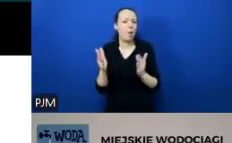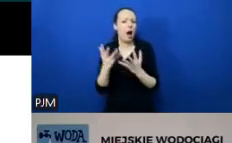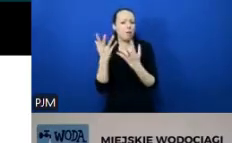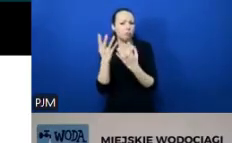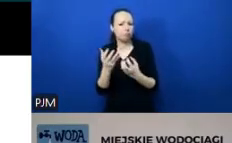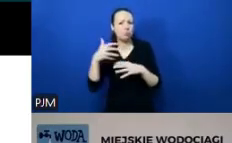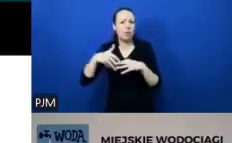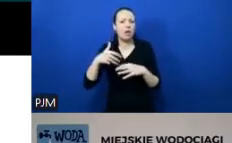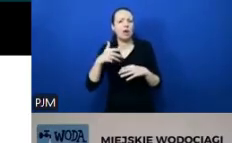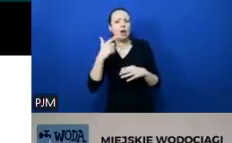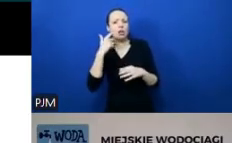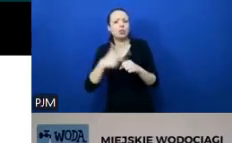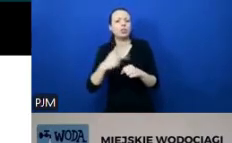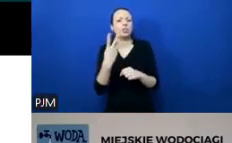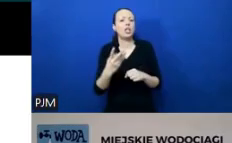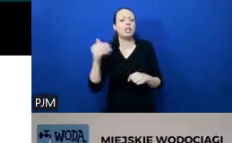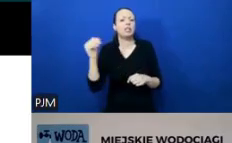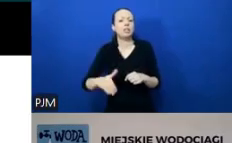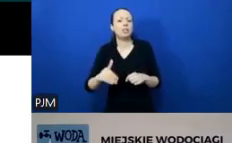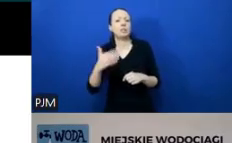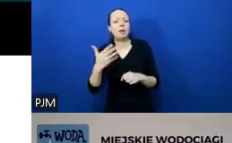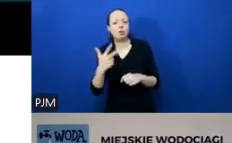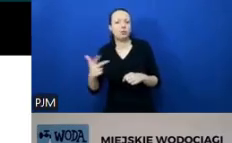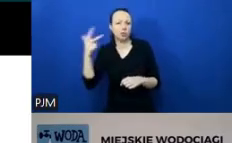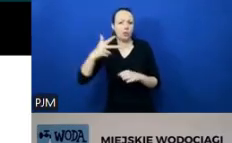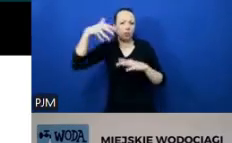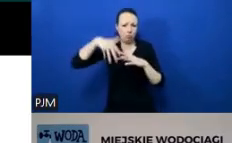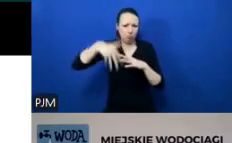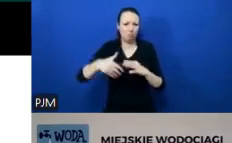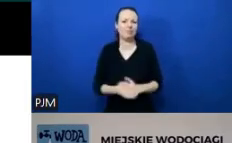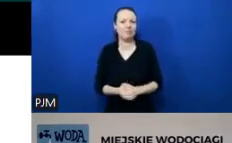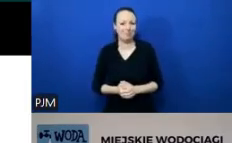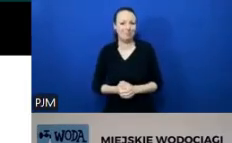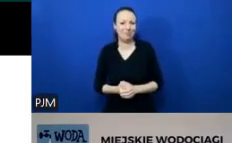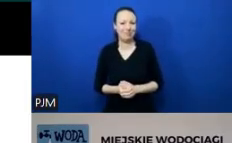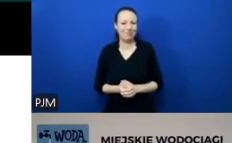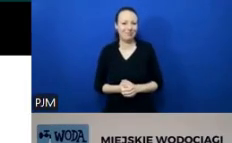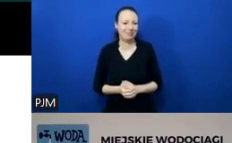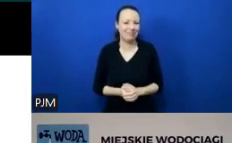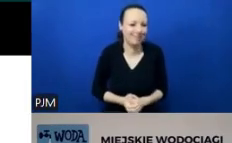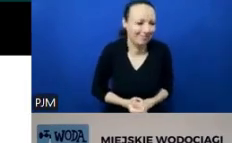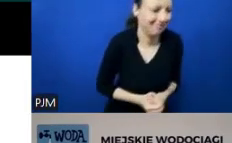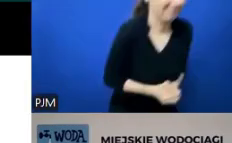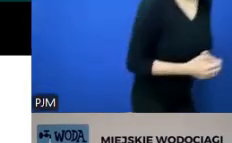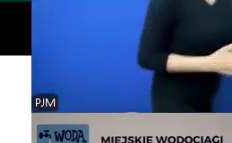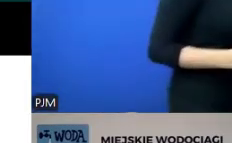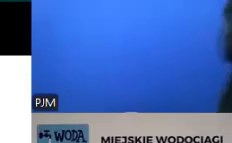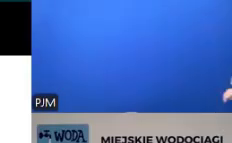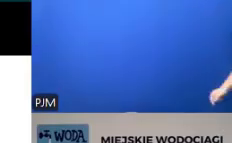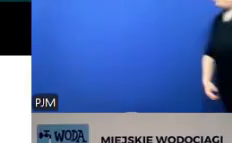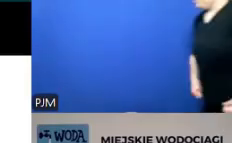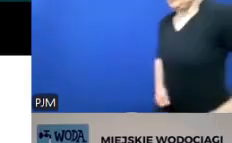a small retention reservoir is about 30 thousand cubic meters, more or